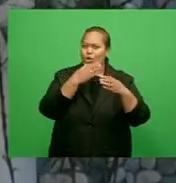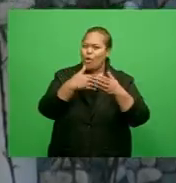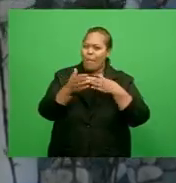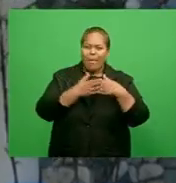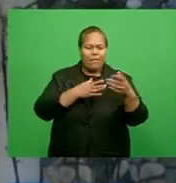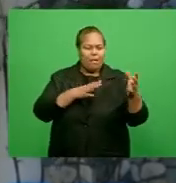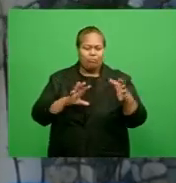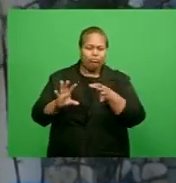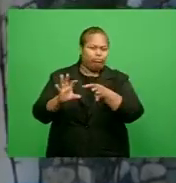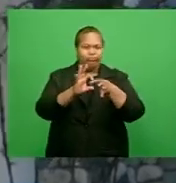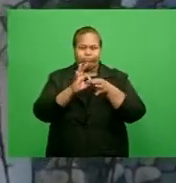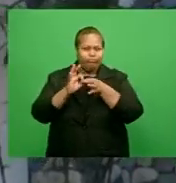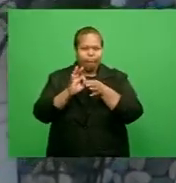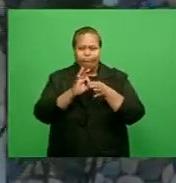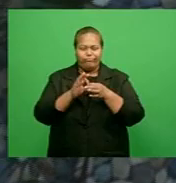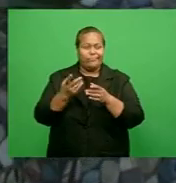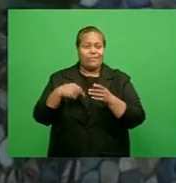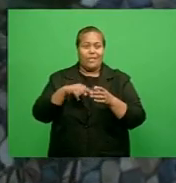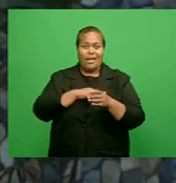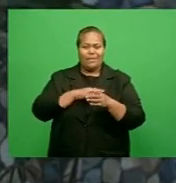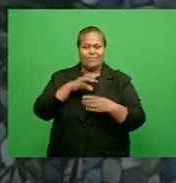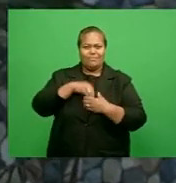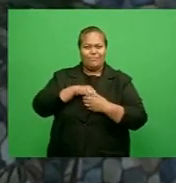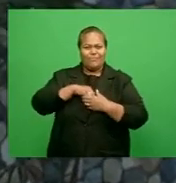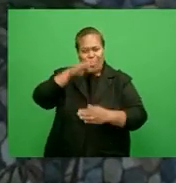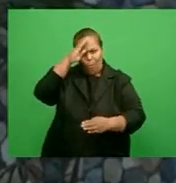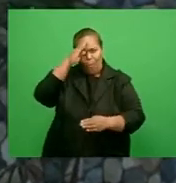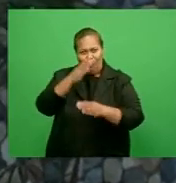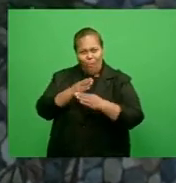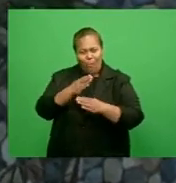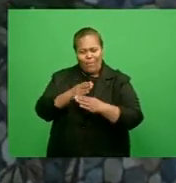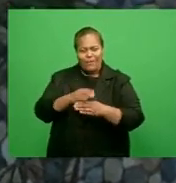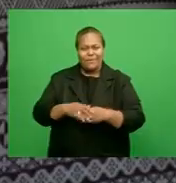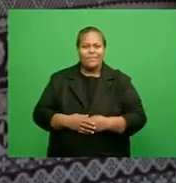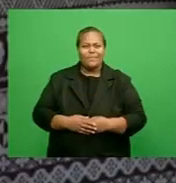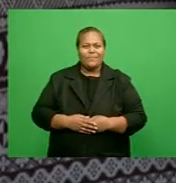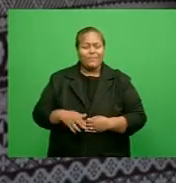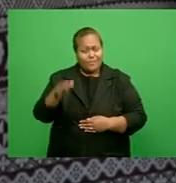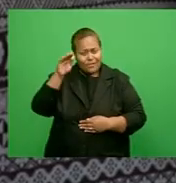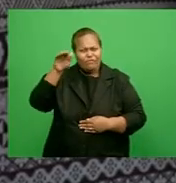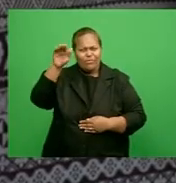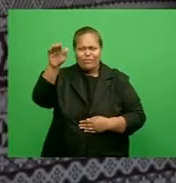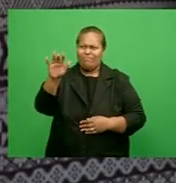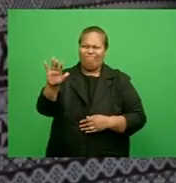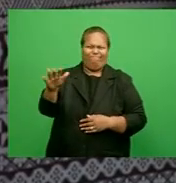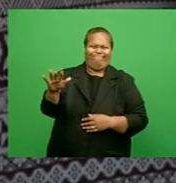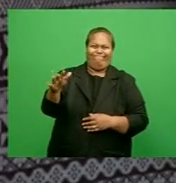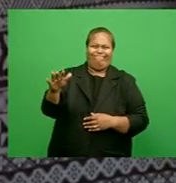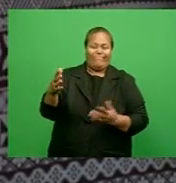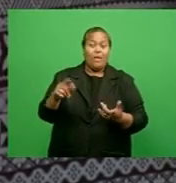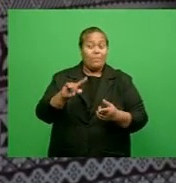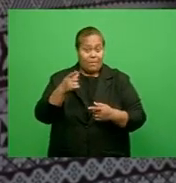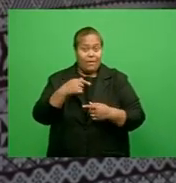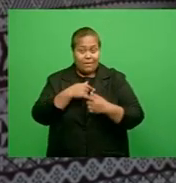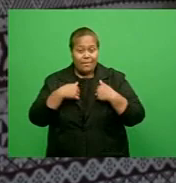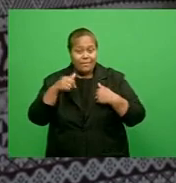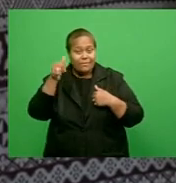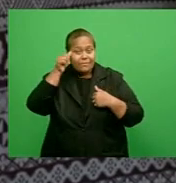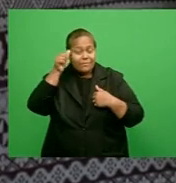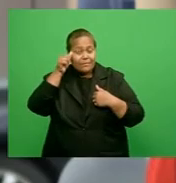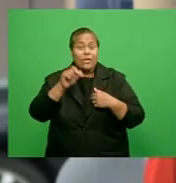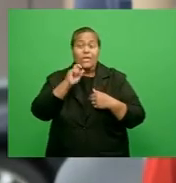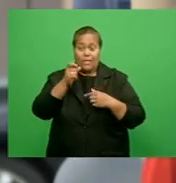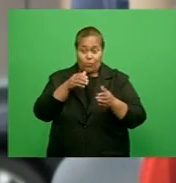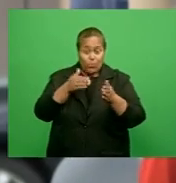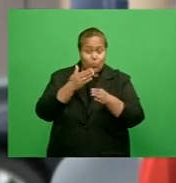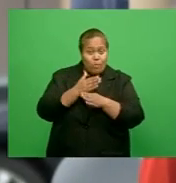our internal flame of hope. Again, the future is uncertain, but we know if we work